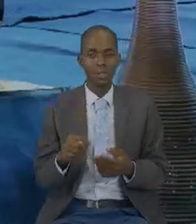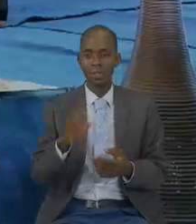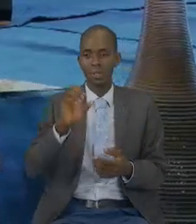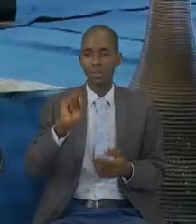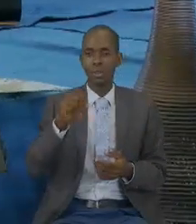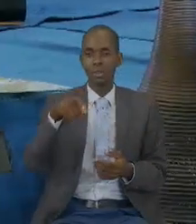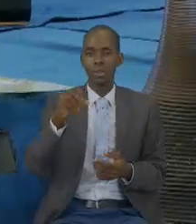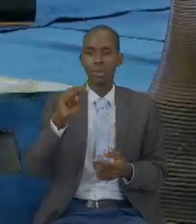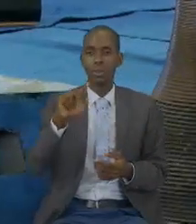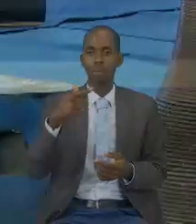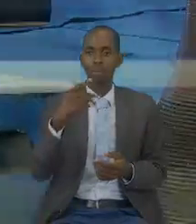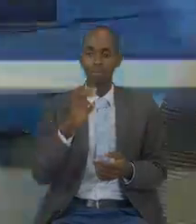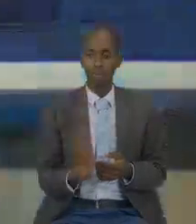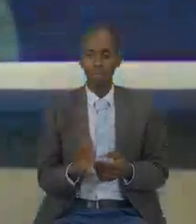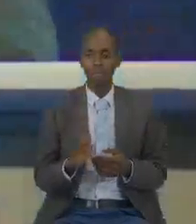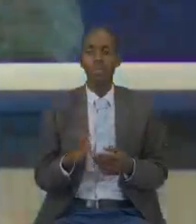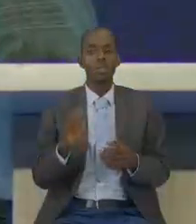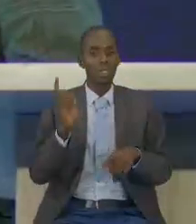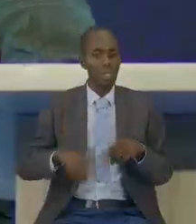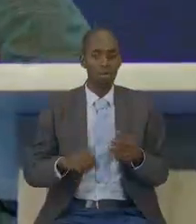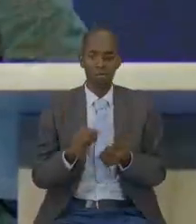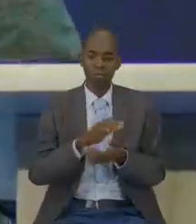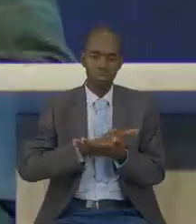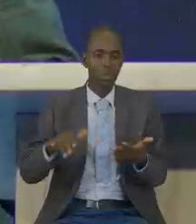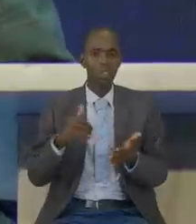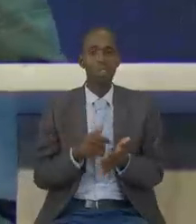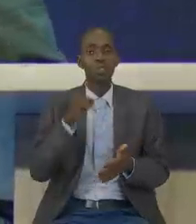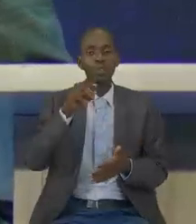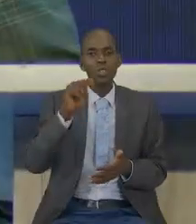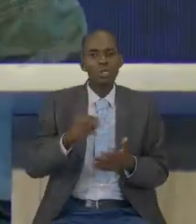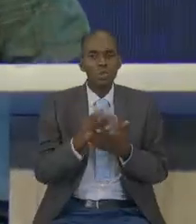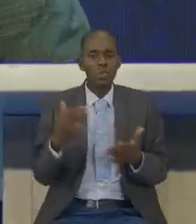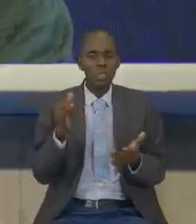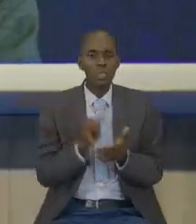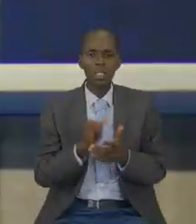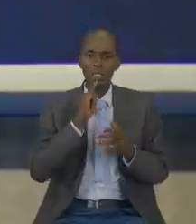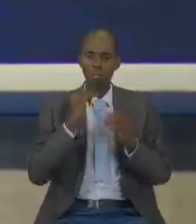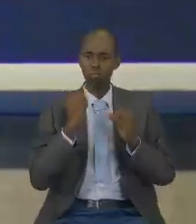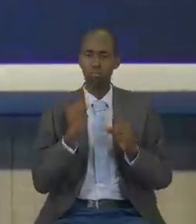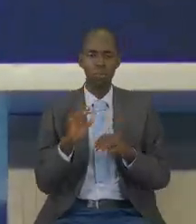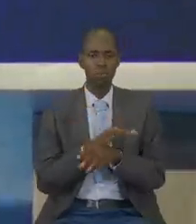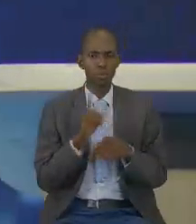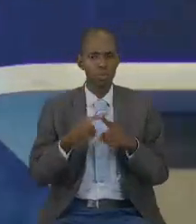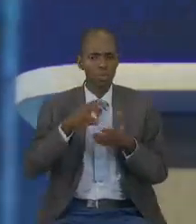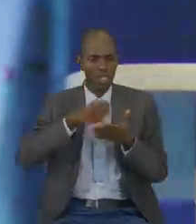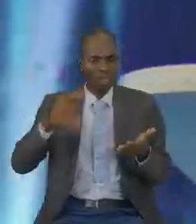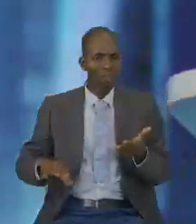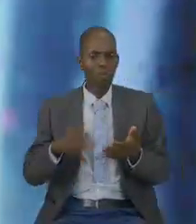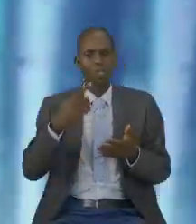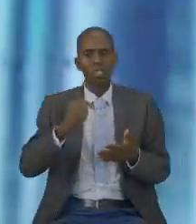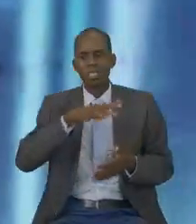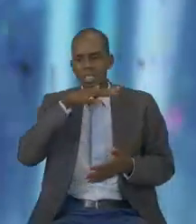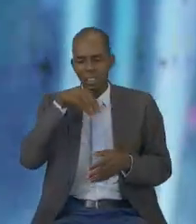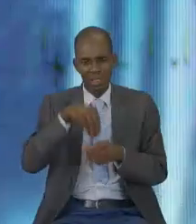to have something that will be effective, that will take every stain away, for another person to